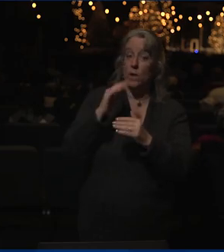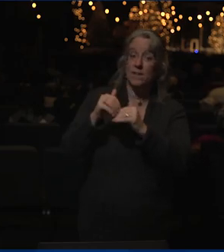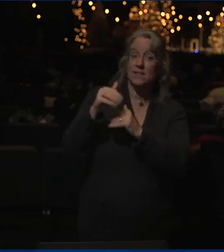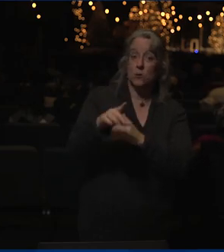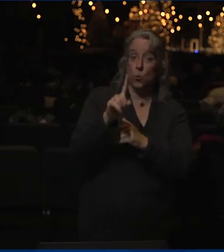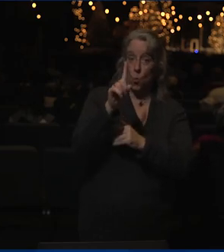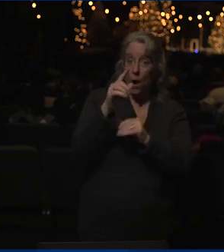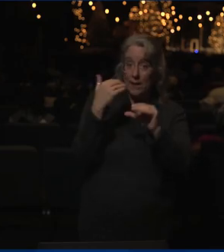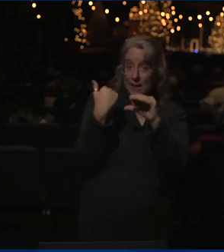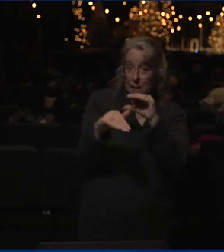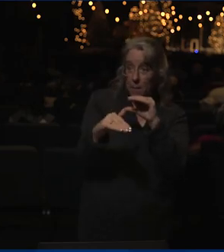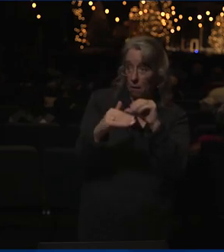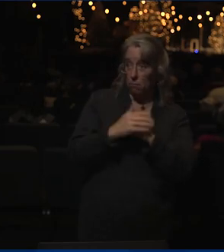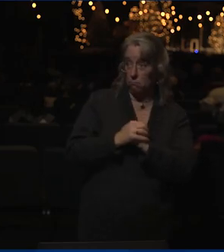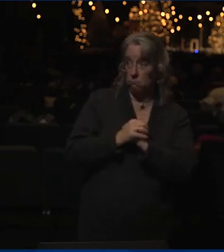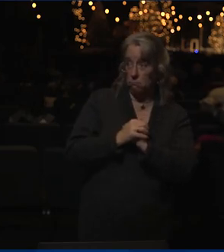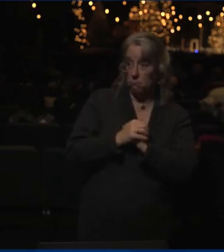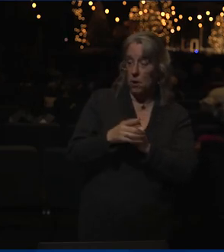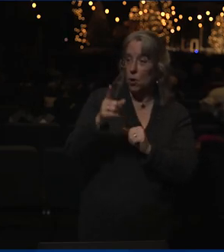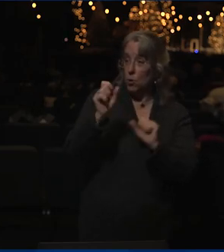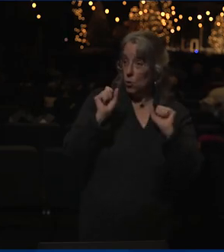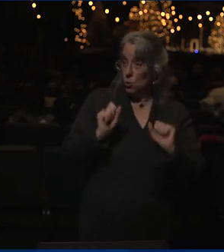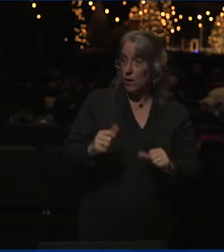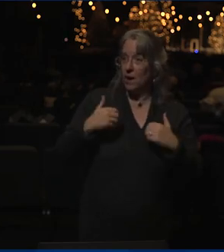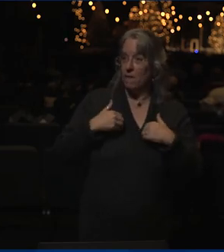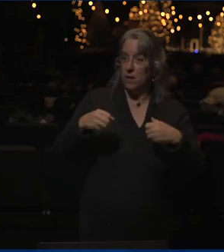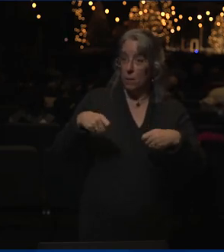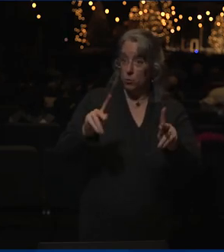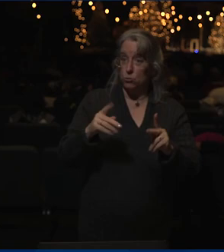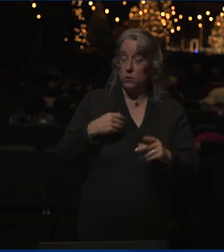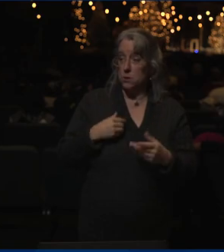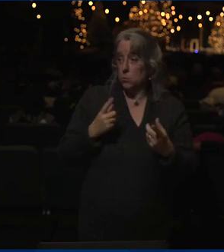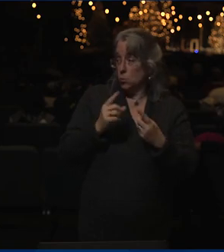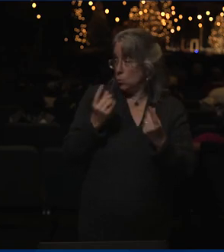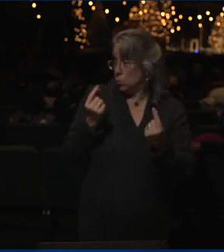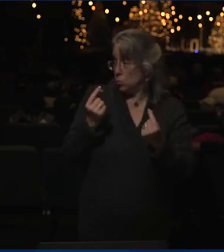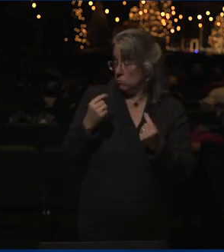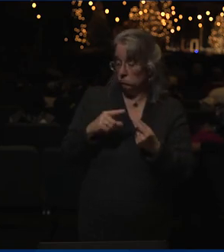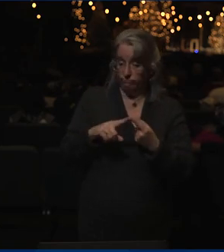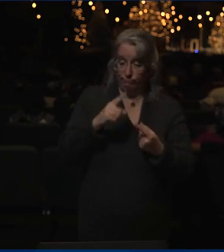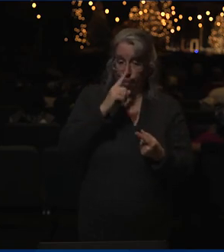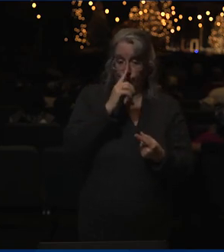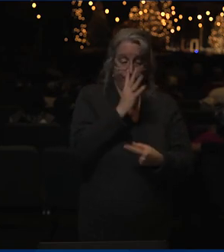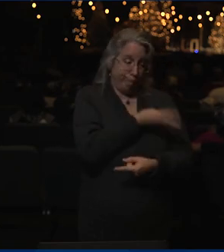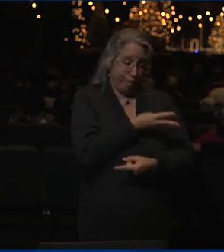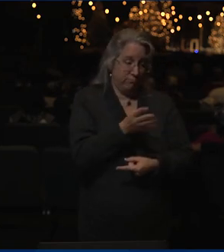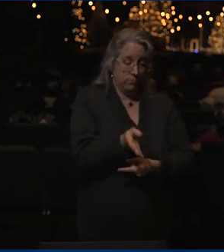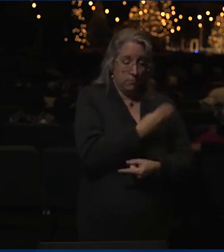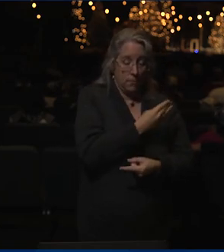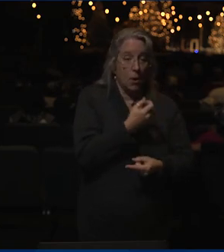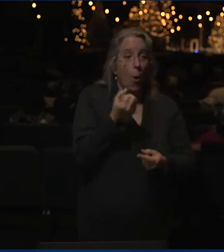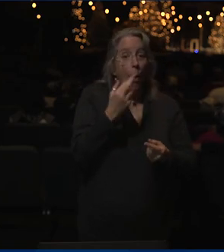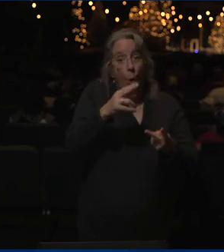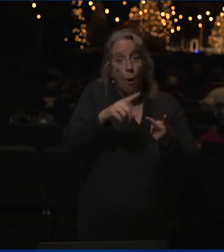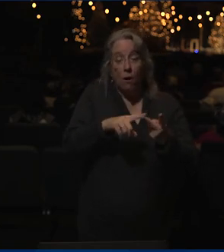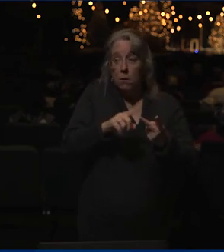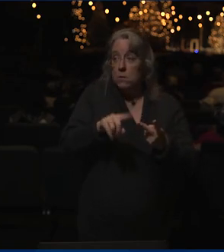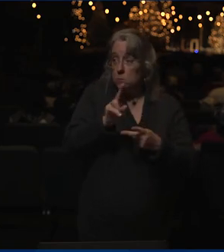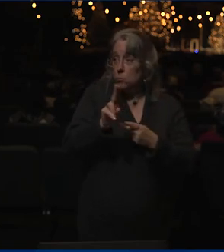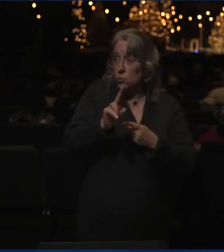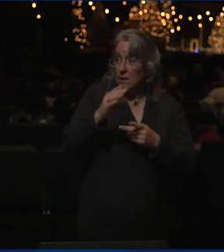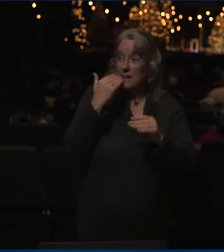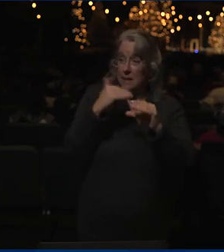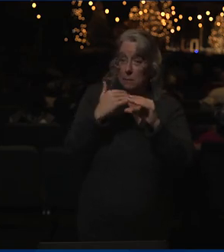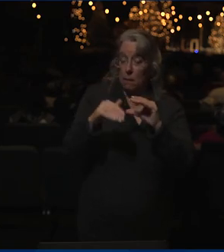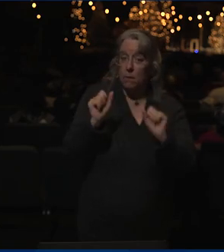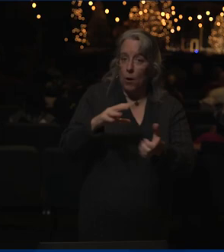you can take that chance to either ignore the email or utilize the email to get to know a little bit more about us and see